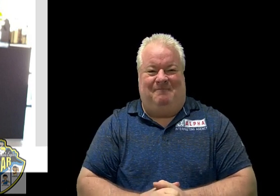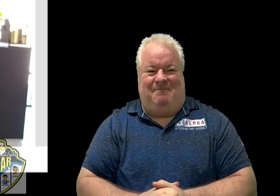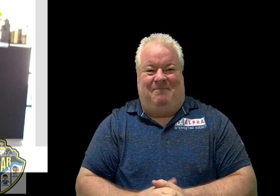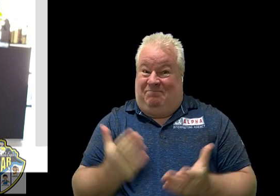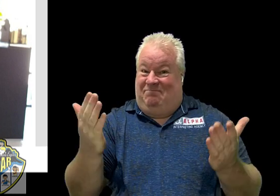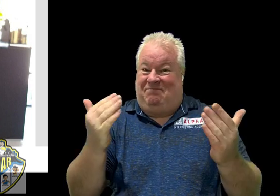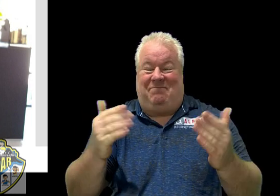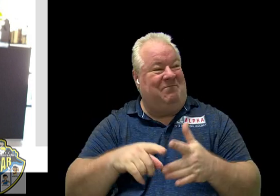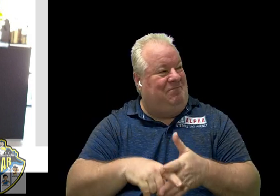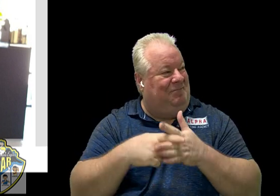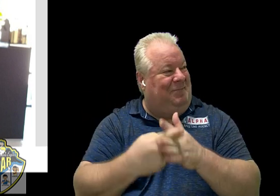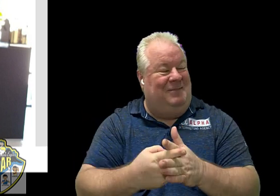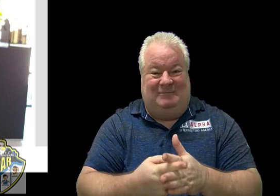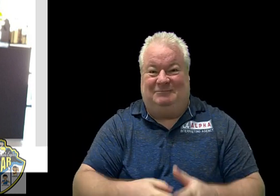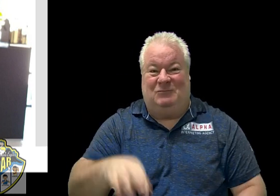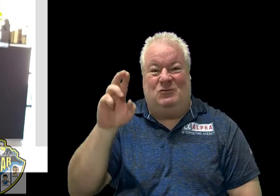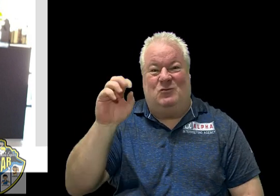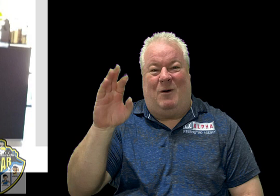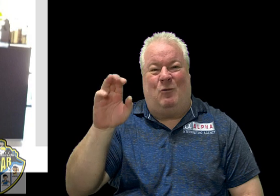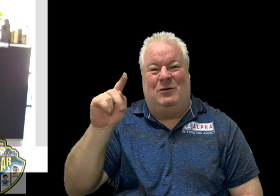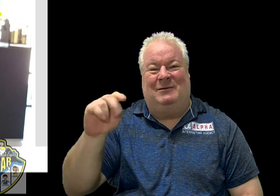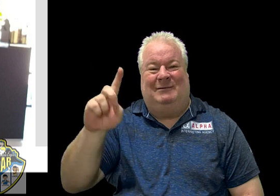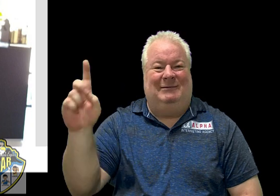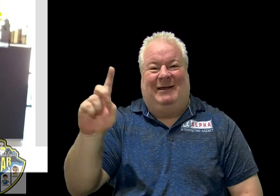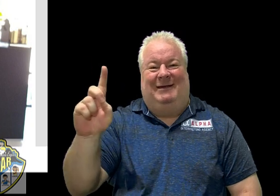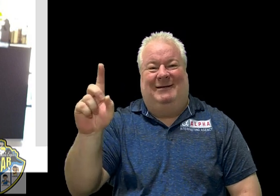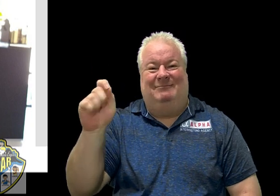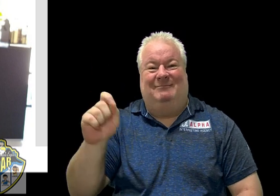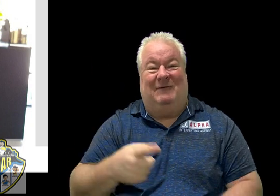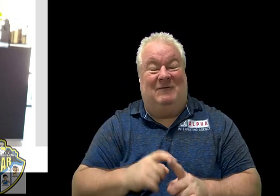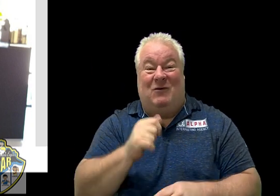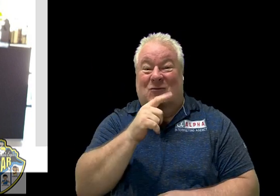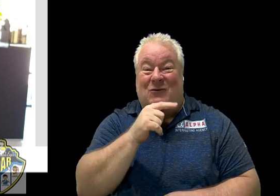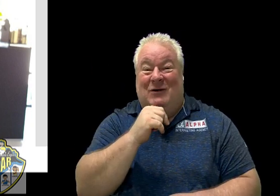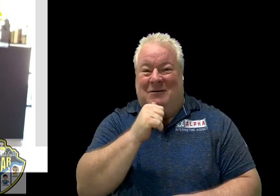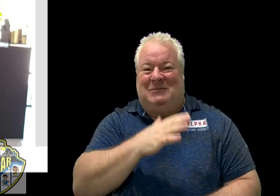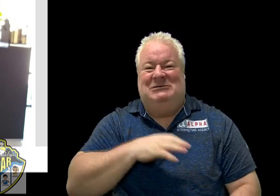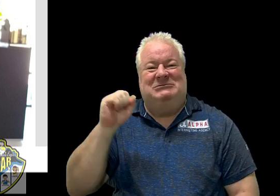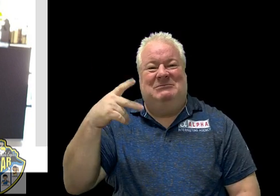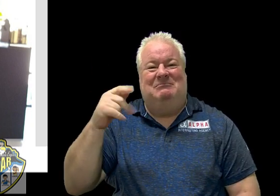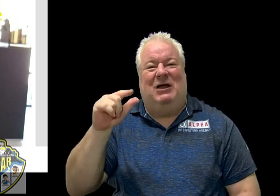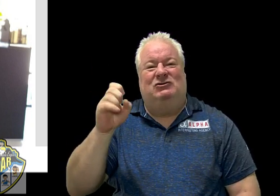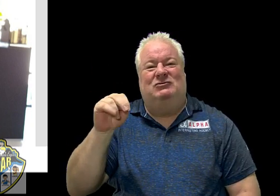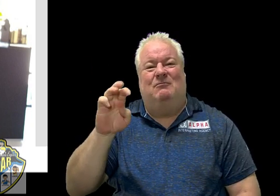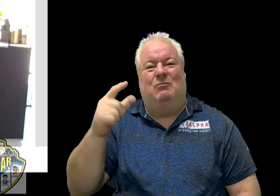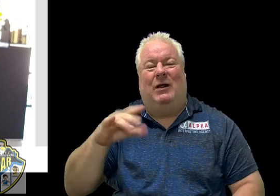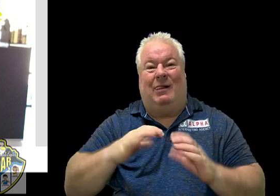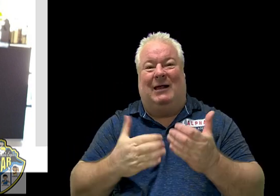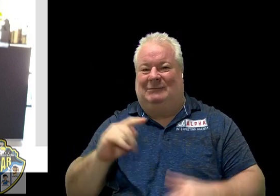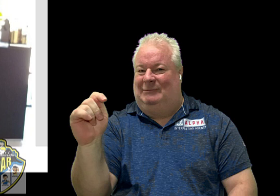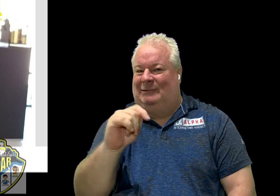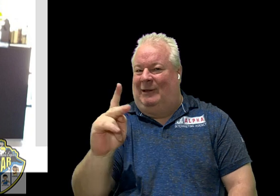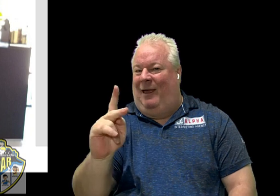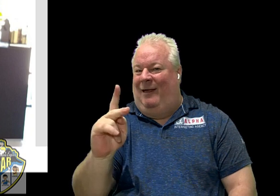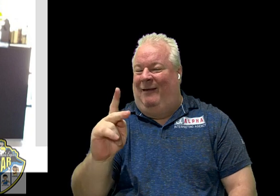Let's begin. Robert D. from Mrs. Spangenberg's class in